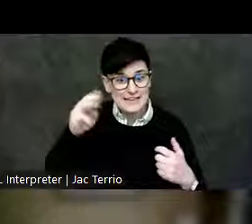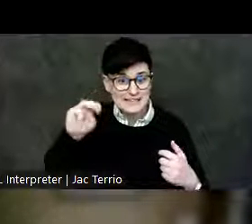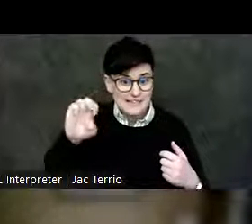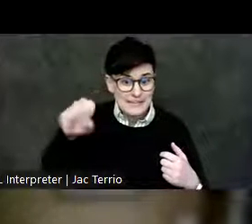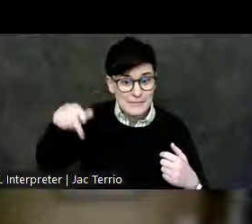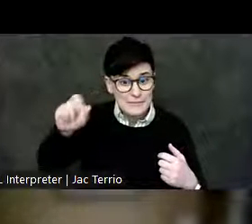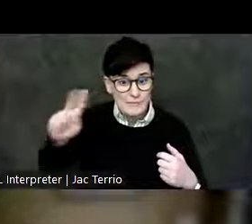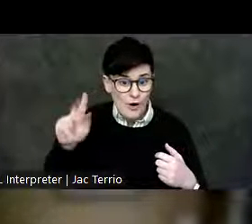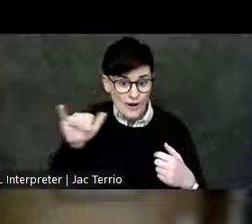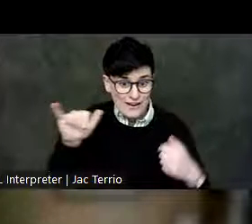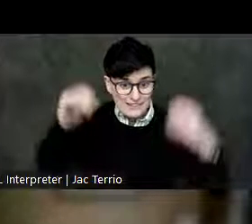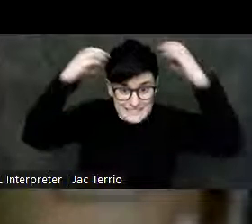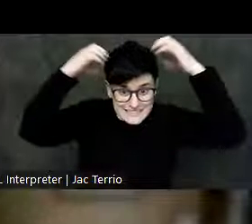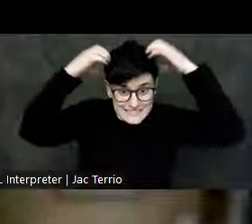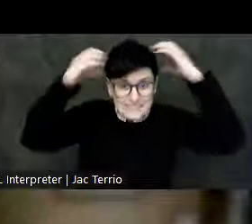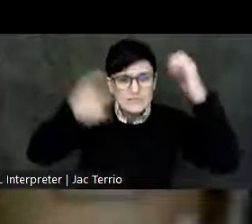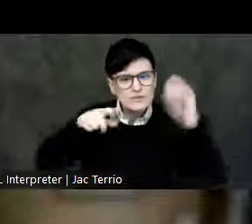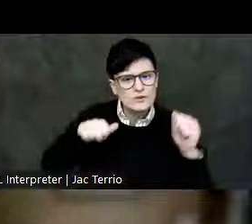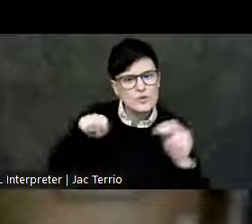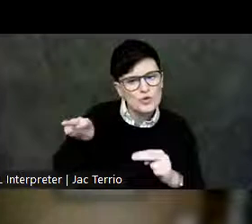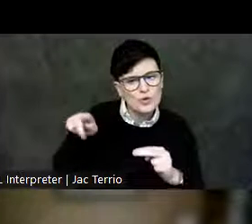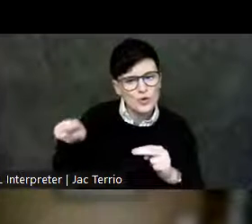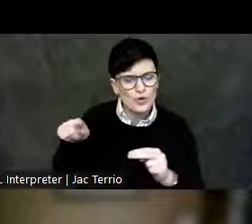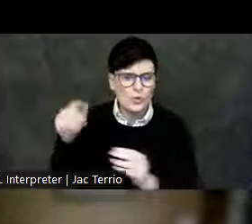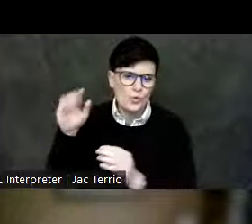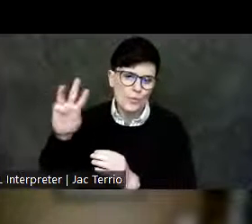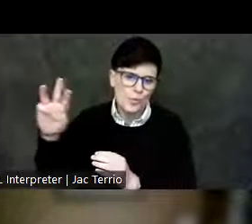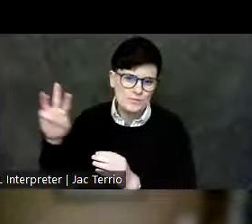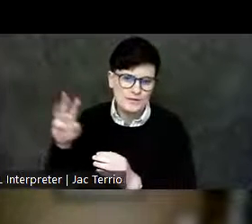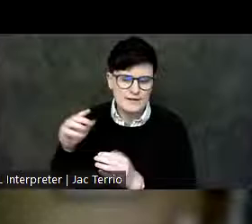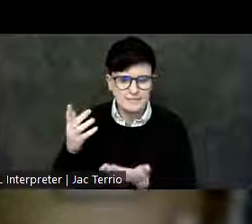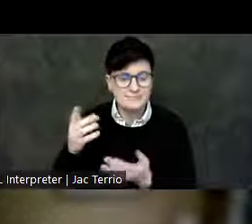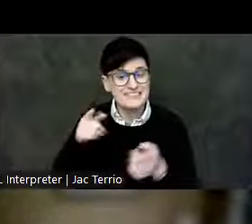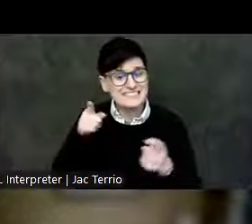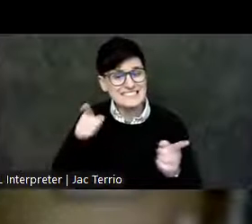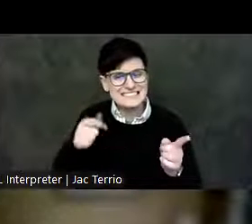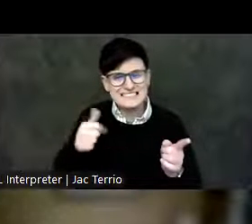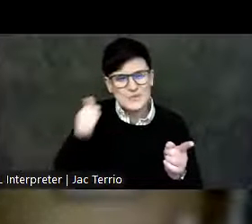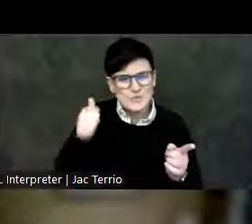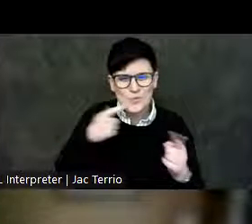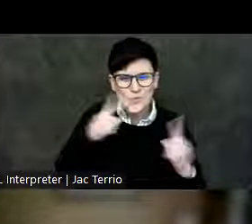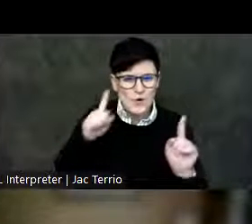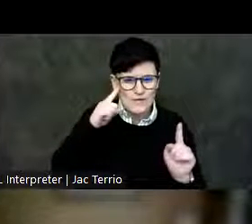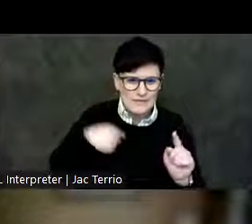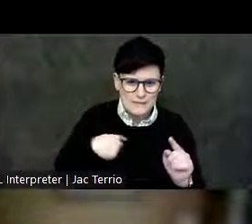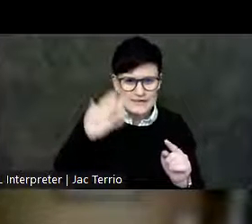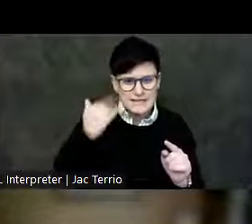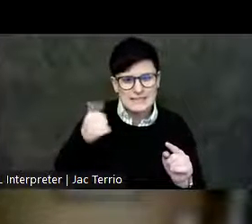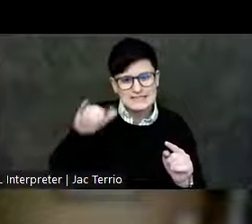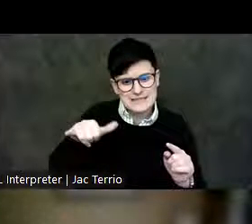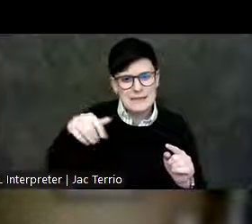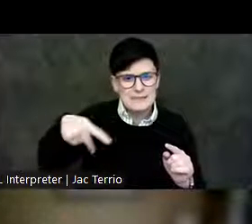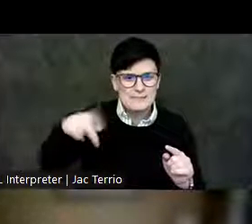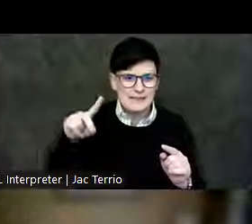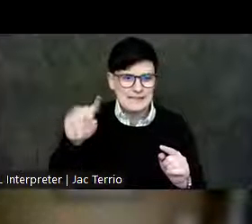for accommodations. These will not work for me because this is a PDF. But again, if you go to